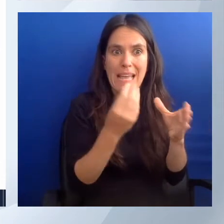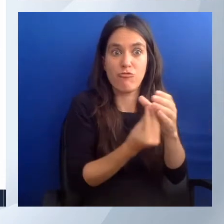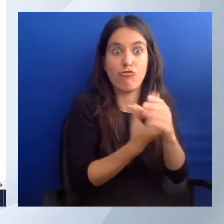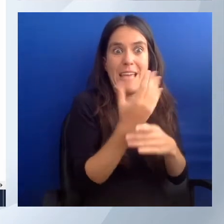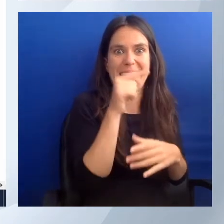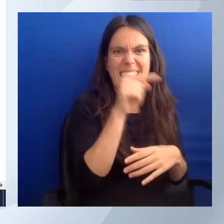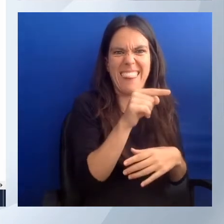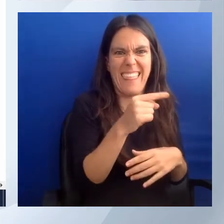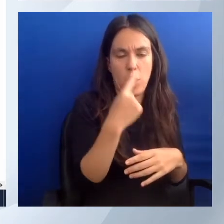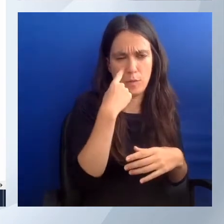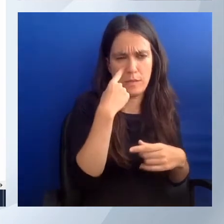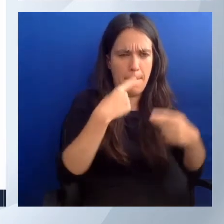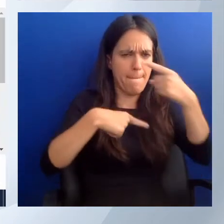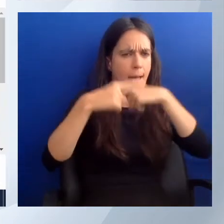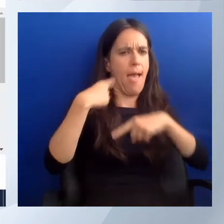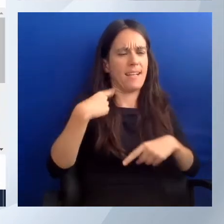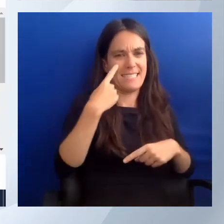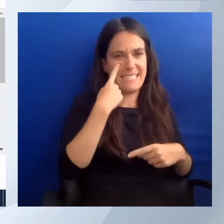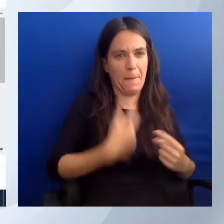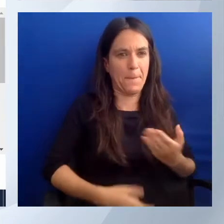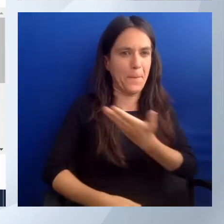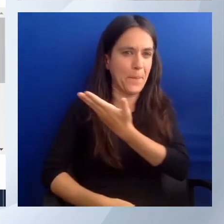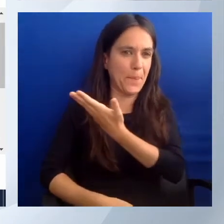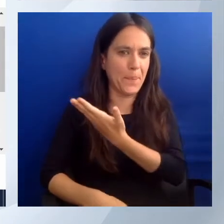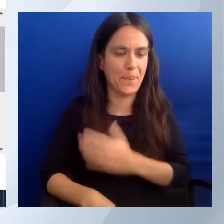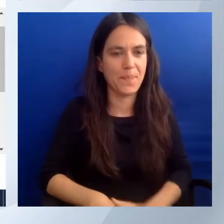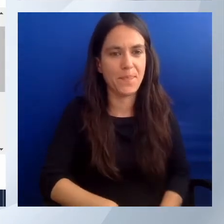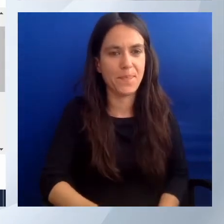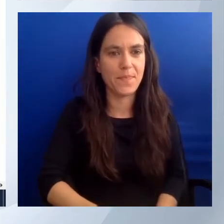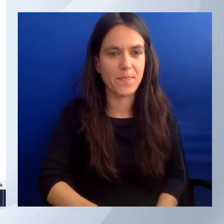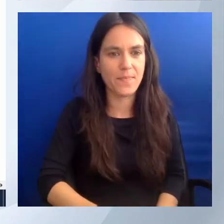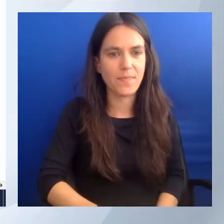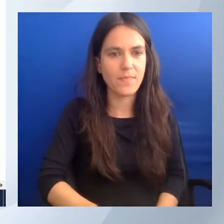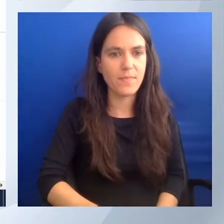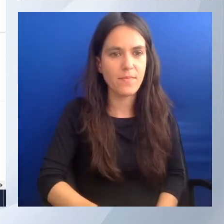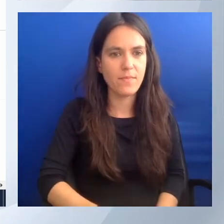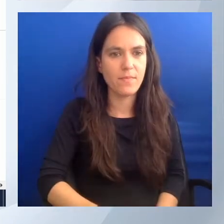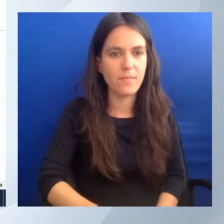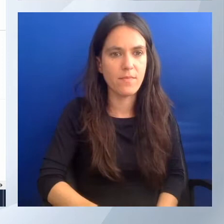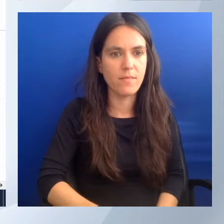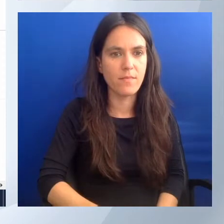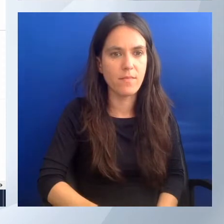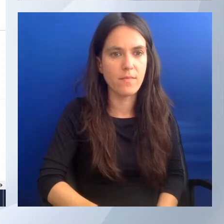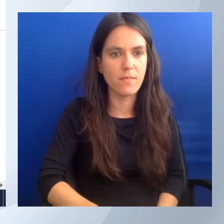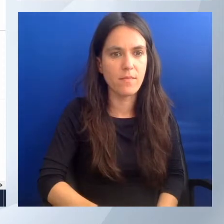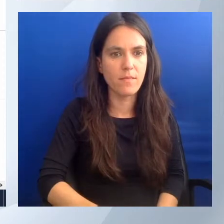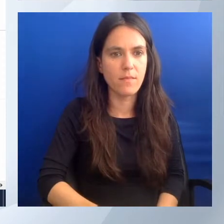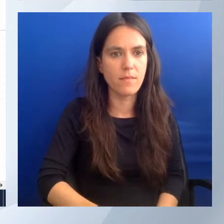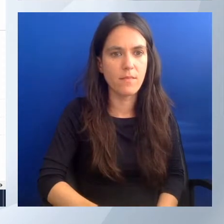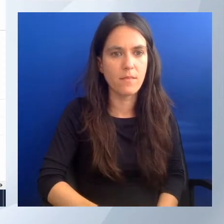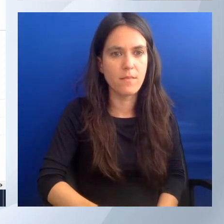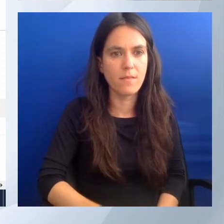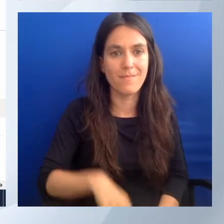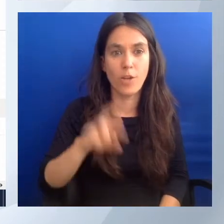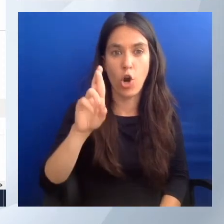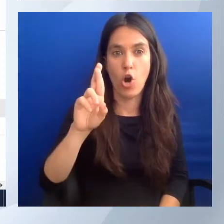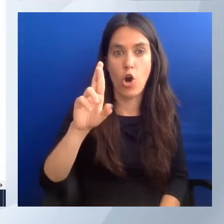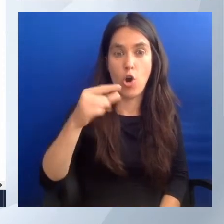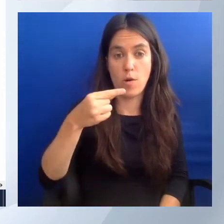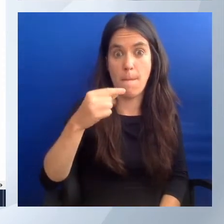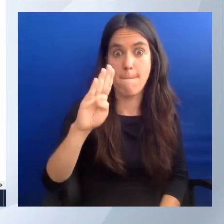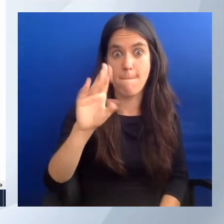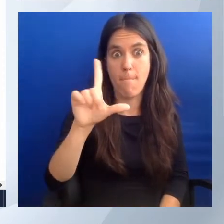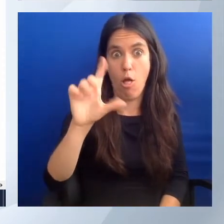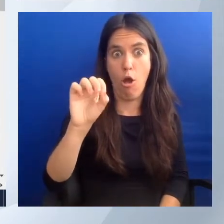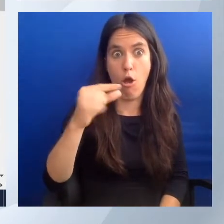me go back. Let me go to my weblog and let's show you what I did in my weblog. What I did